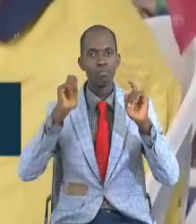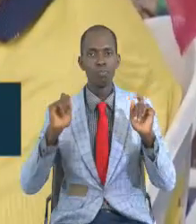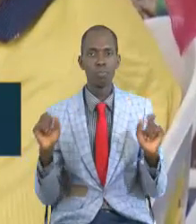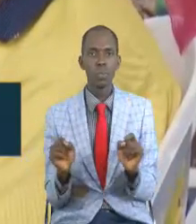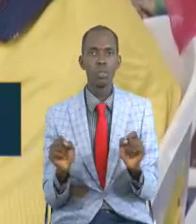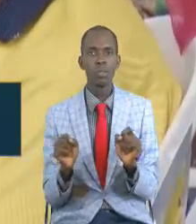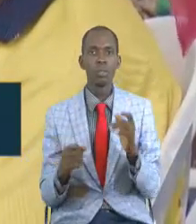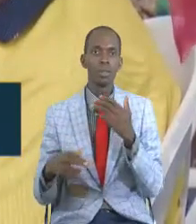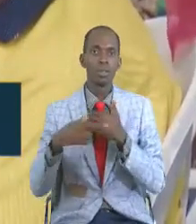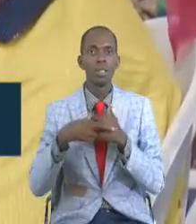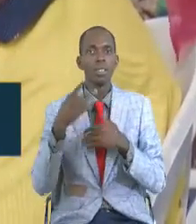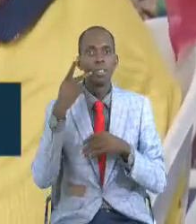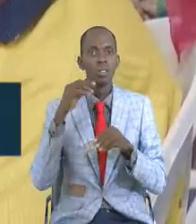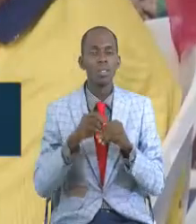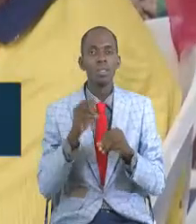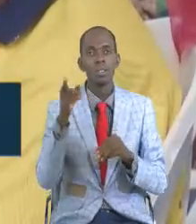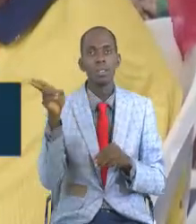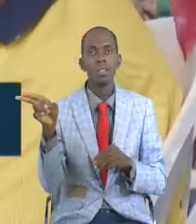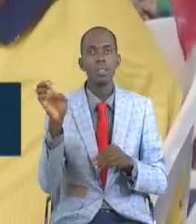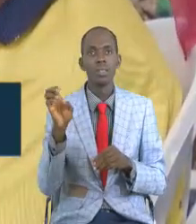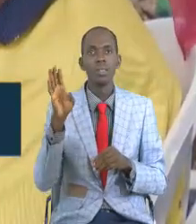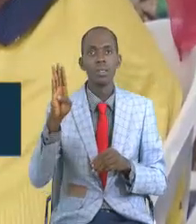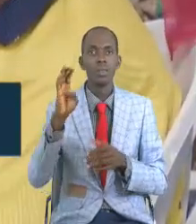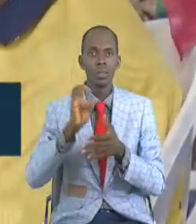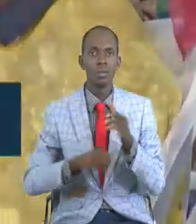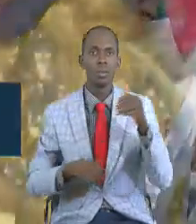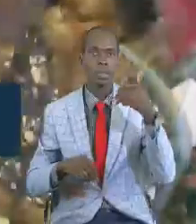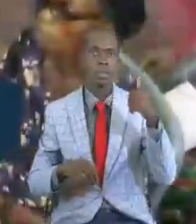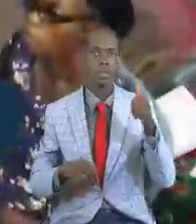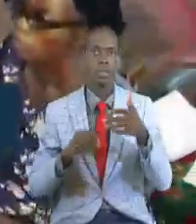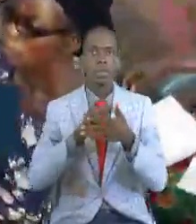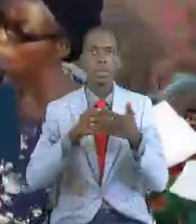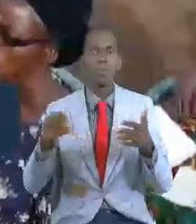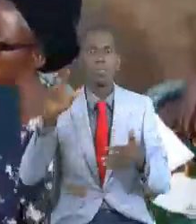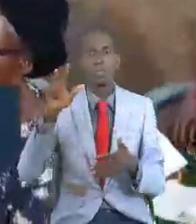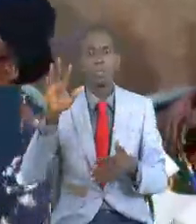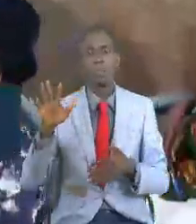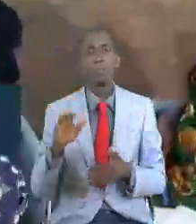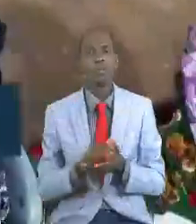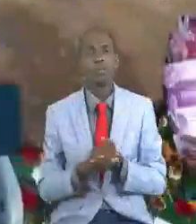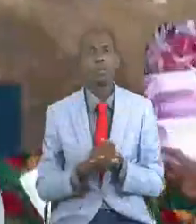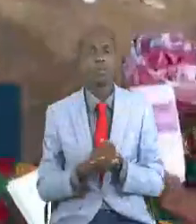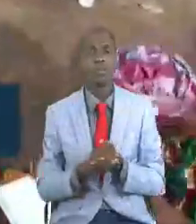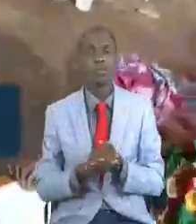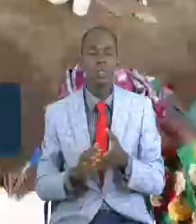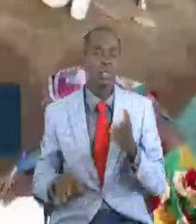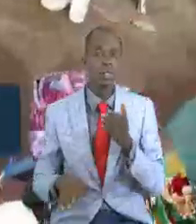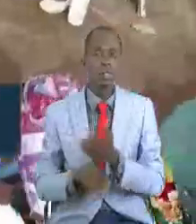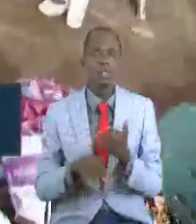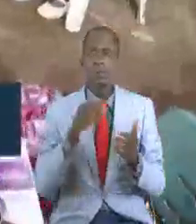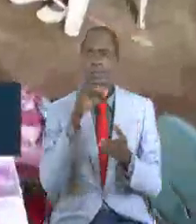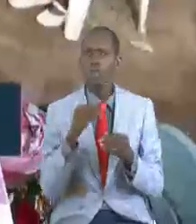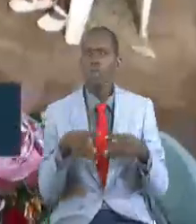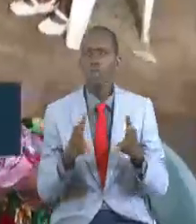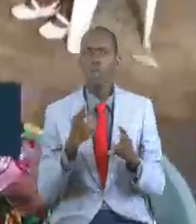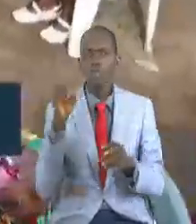at Hebrews chapter 10. We're reading from verse 35. Cast not away, therefore, your